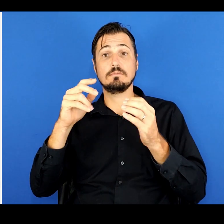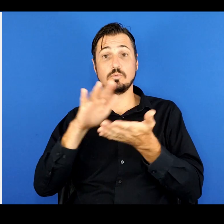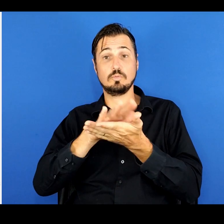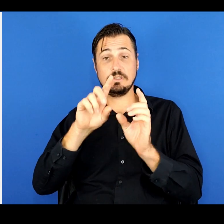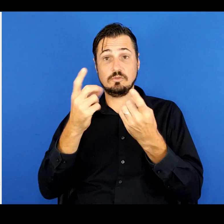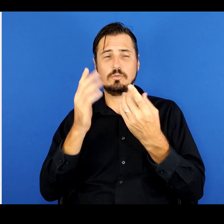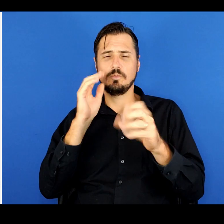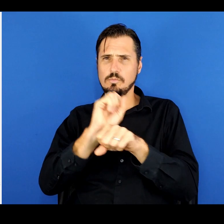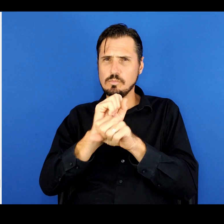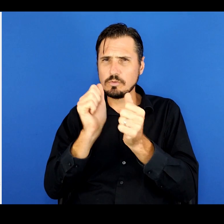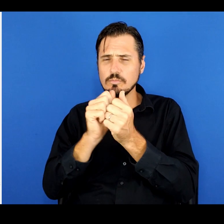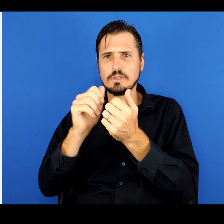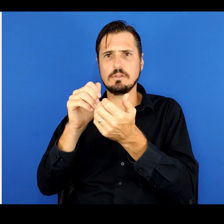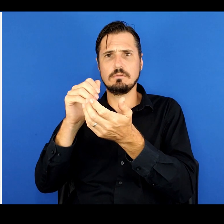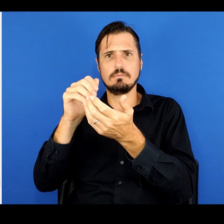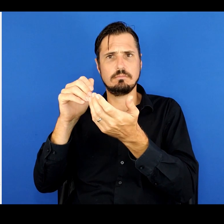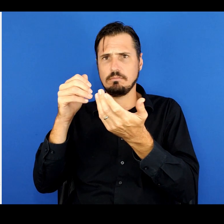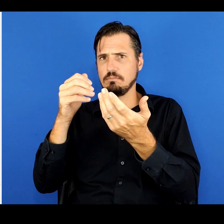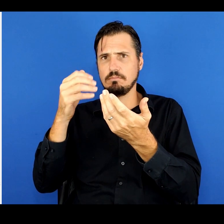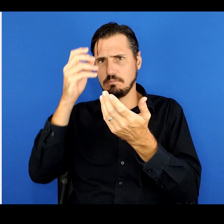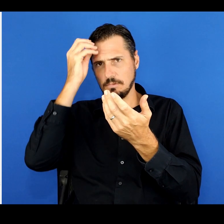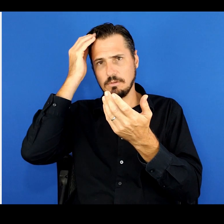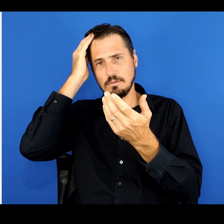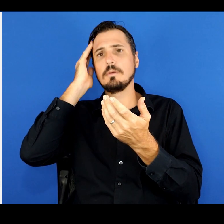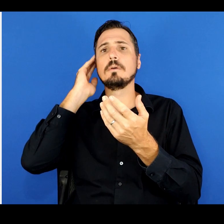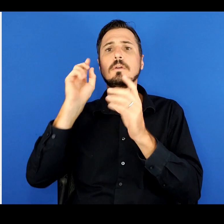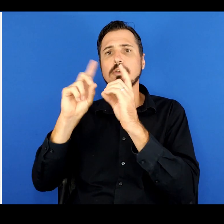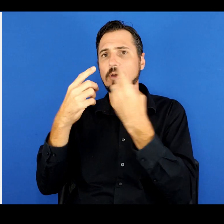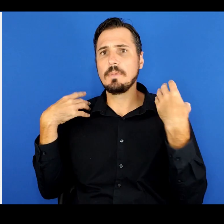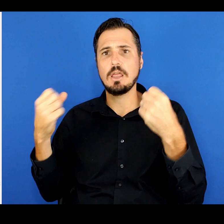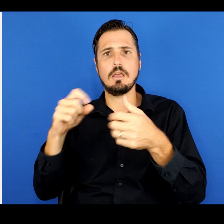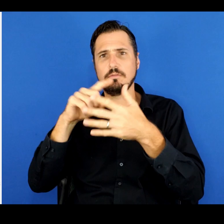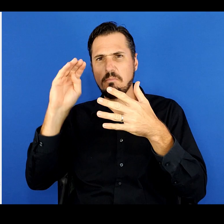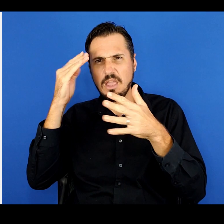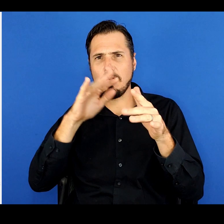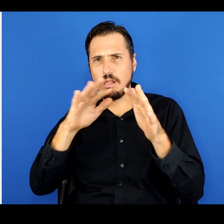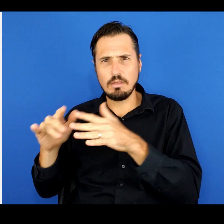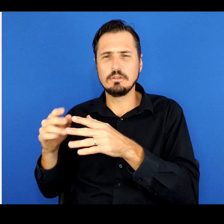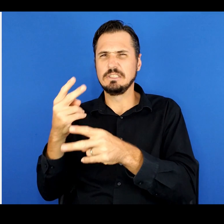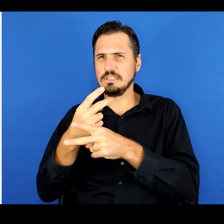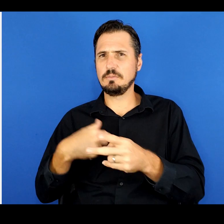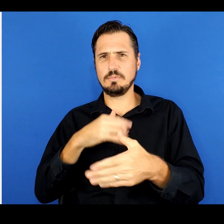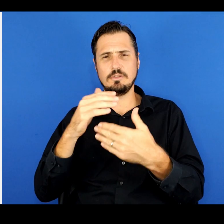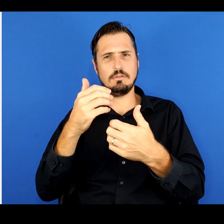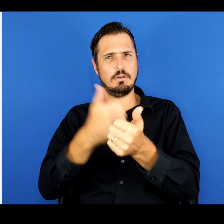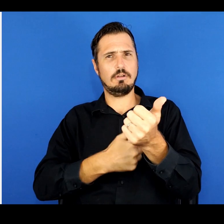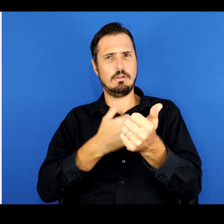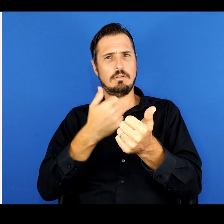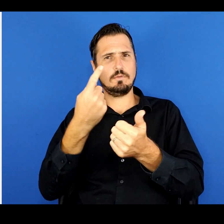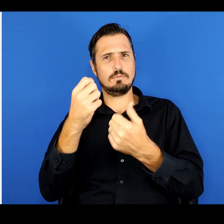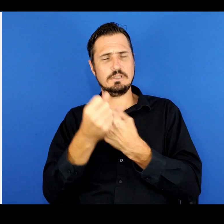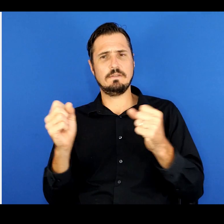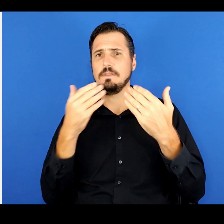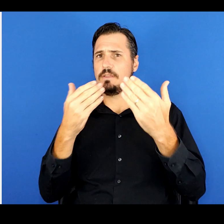Health officials to keep our schools and island safe. You can help us by doing your part. Mahalo for